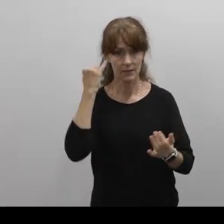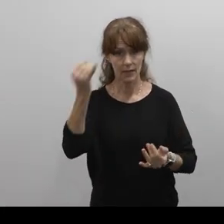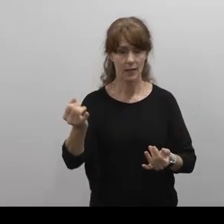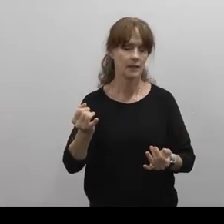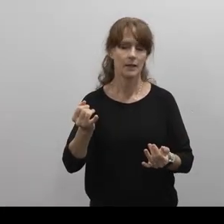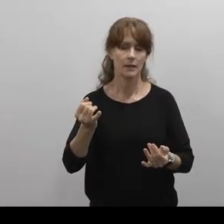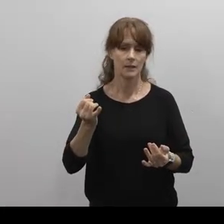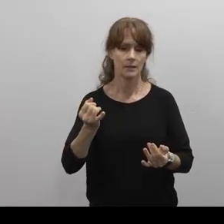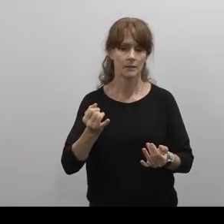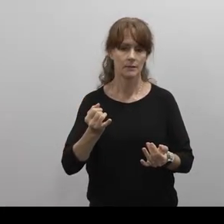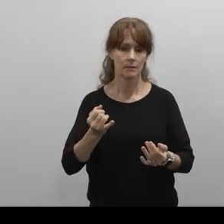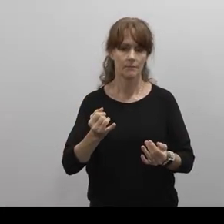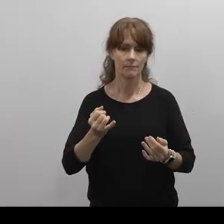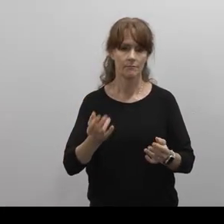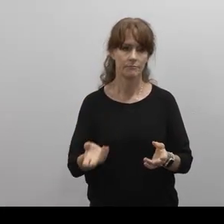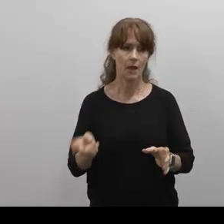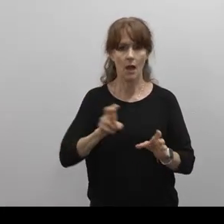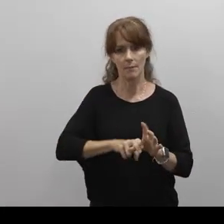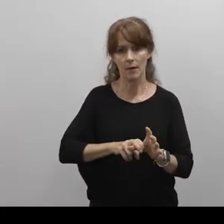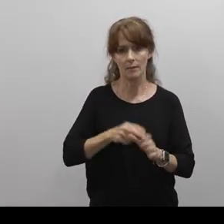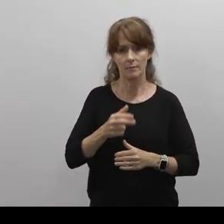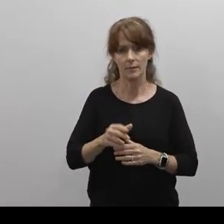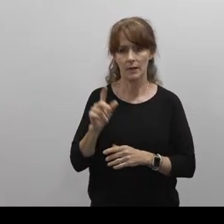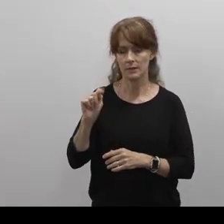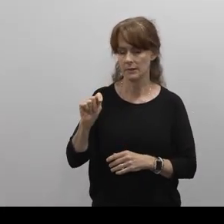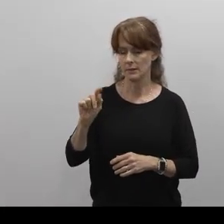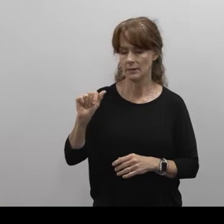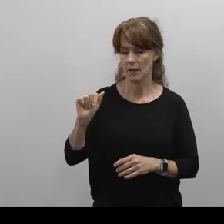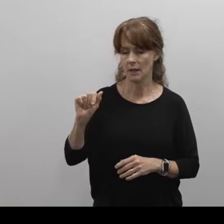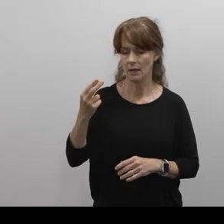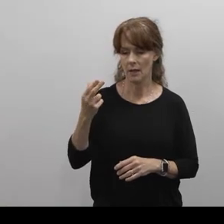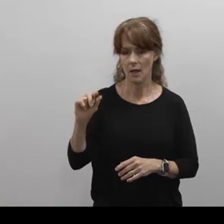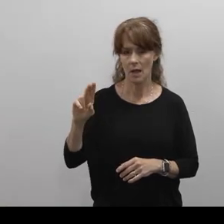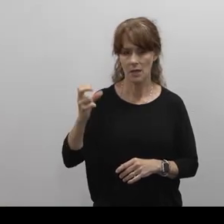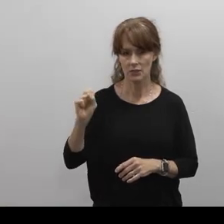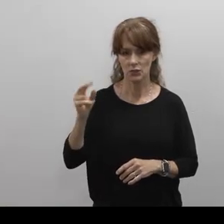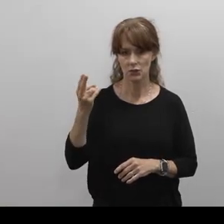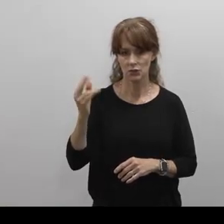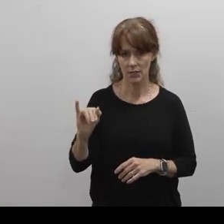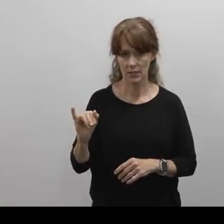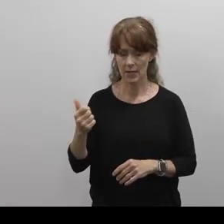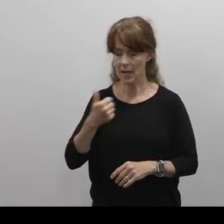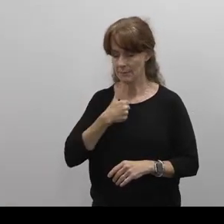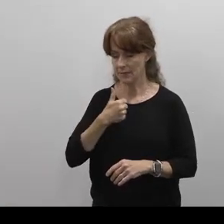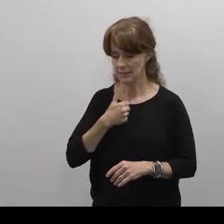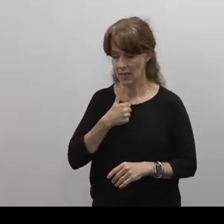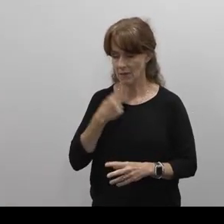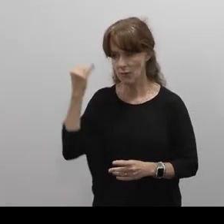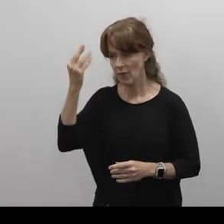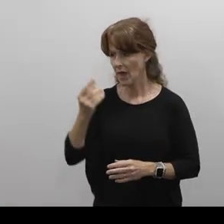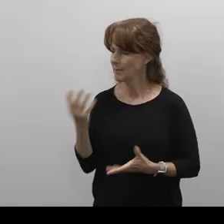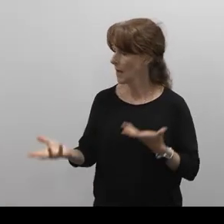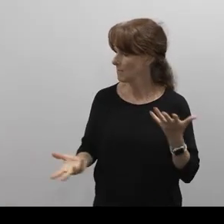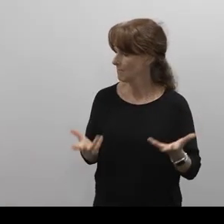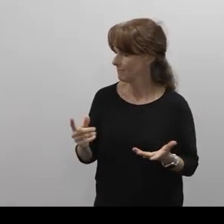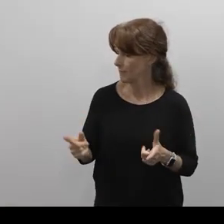onboarding processes. So Ms. Takahashi and myself, with some support from our team members, thought about what